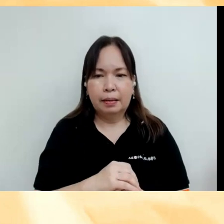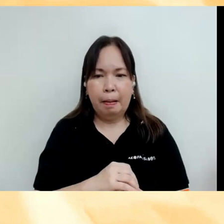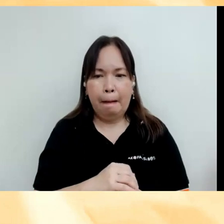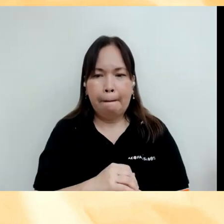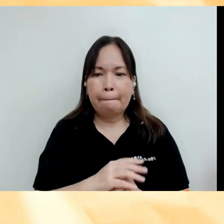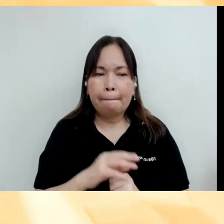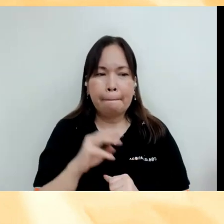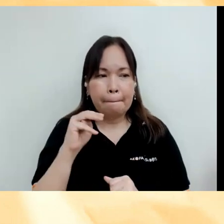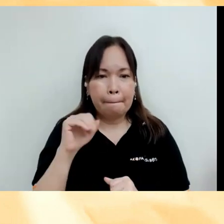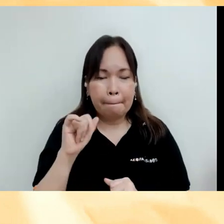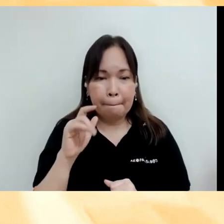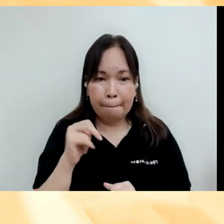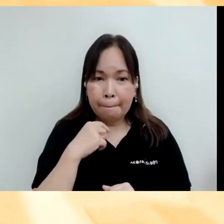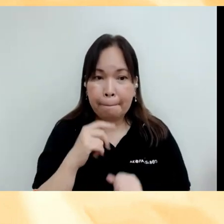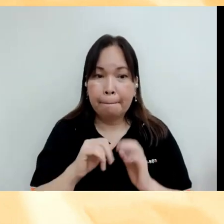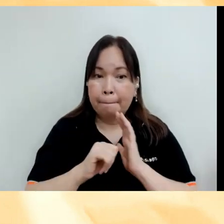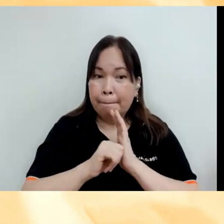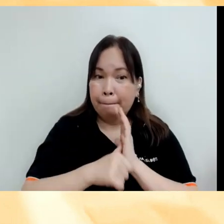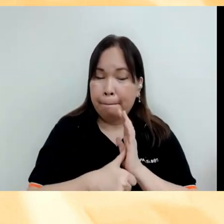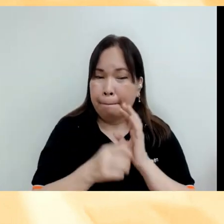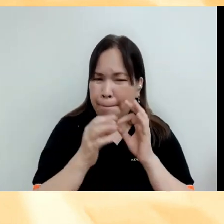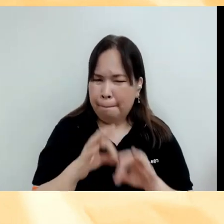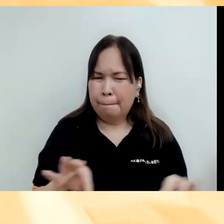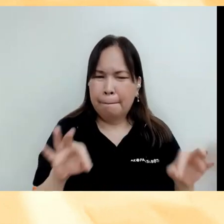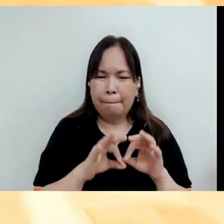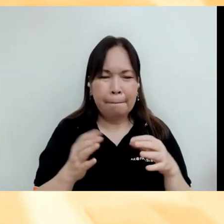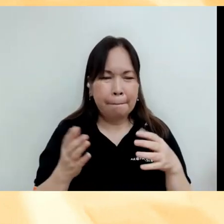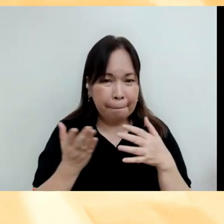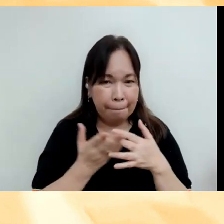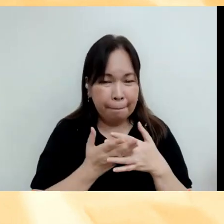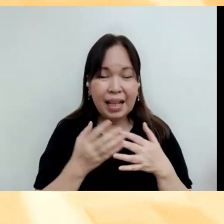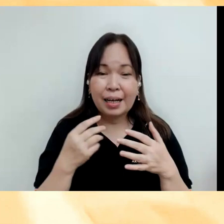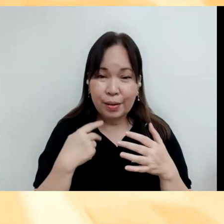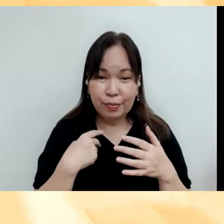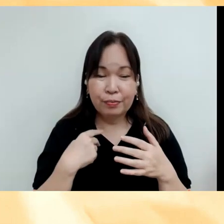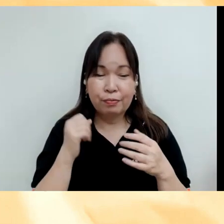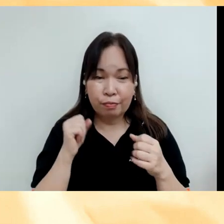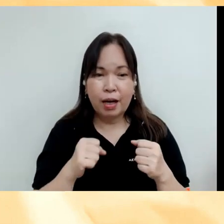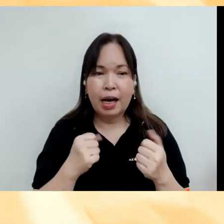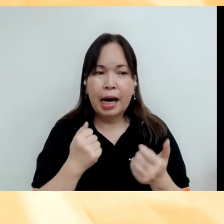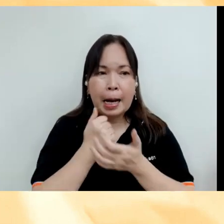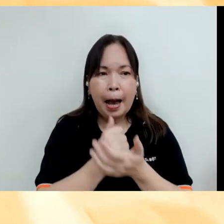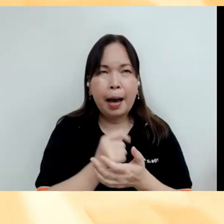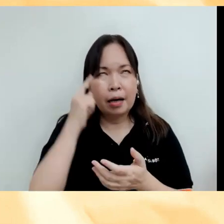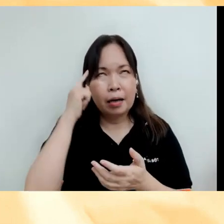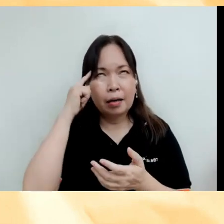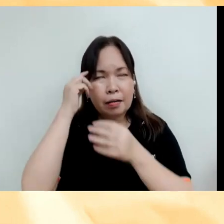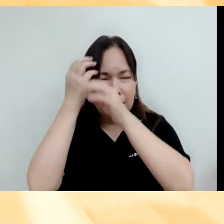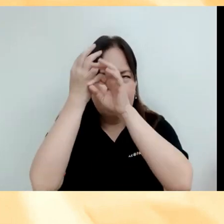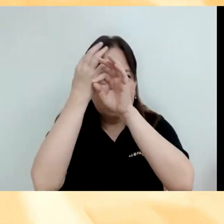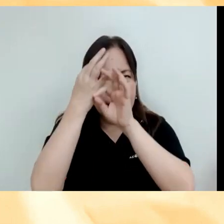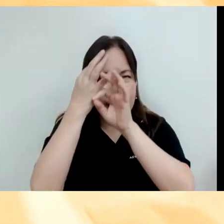Malin emphasized the importance of interventions that work to rewire the brain. These